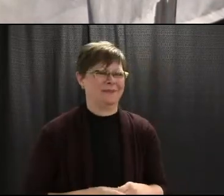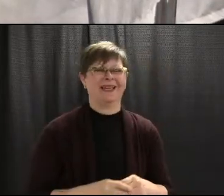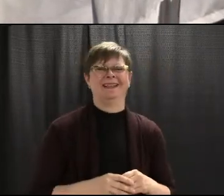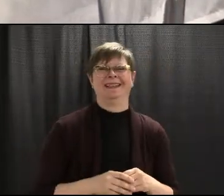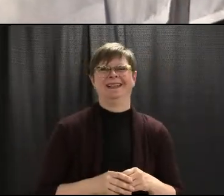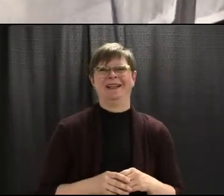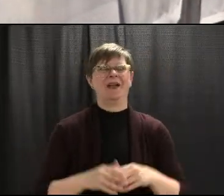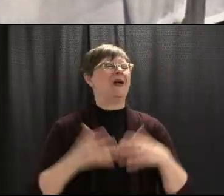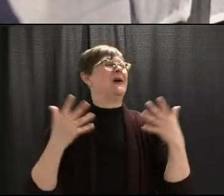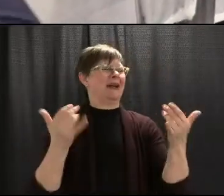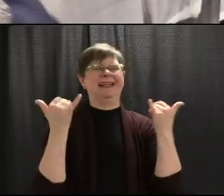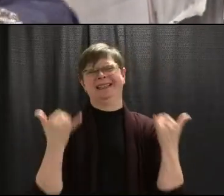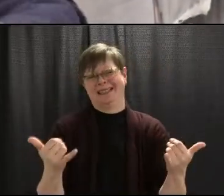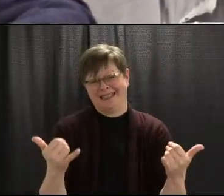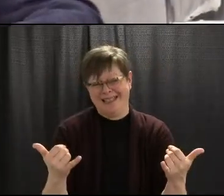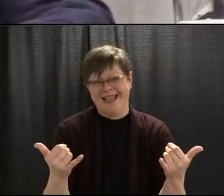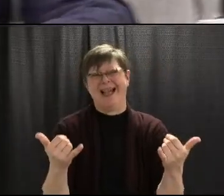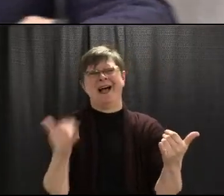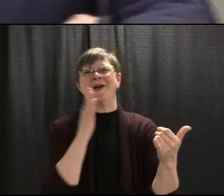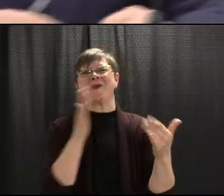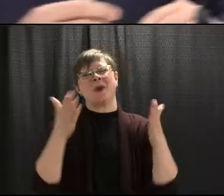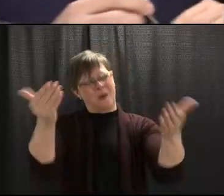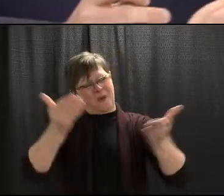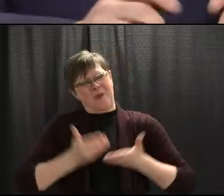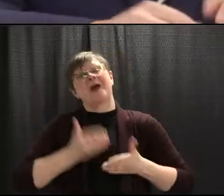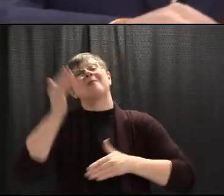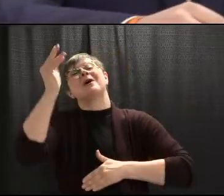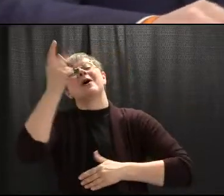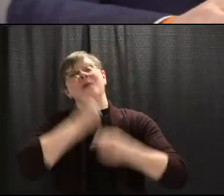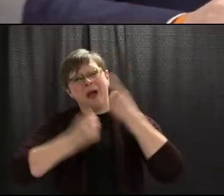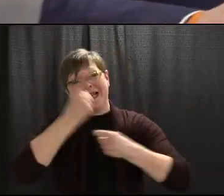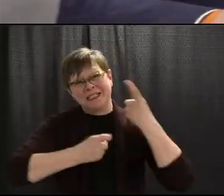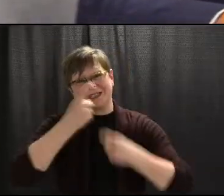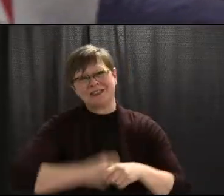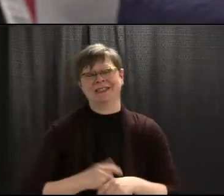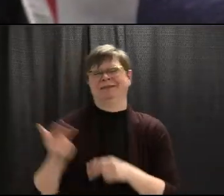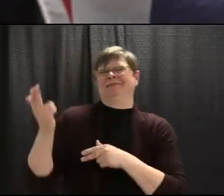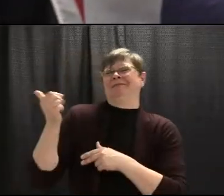We'll open it up to questions. Emery's had enough. I want to